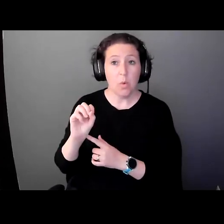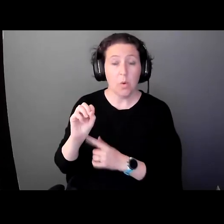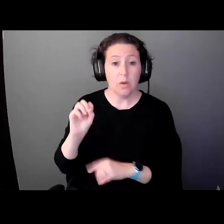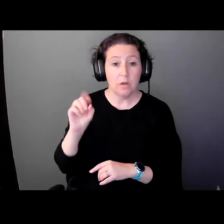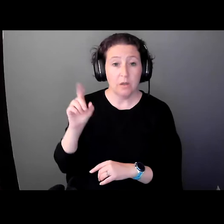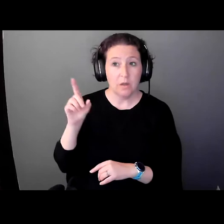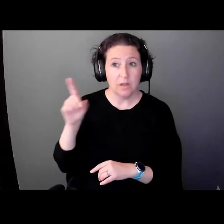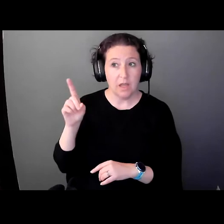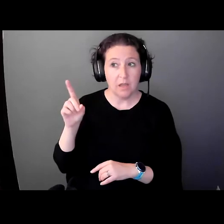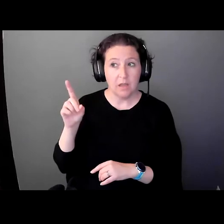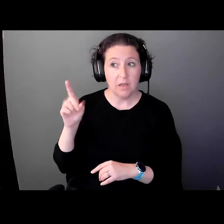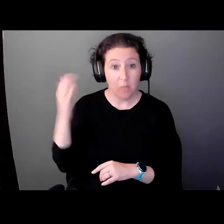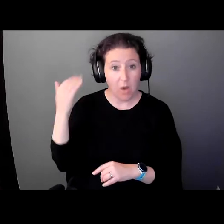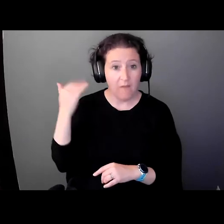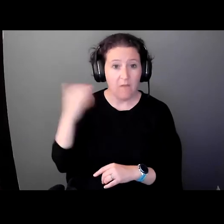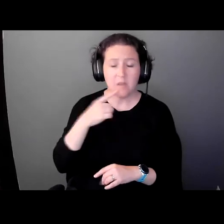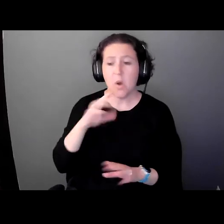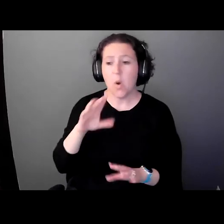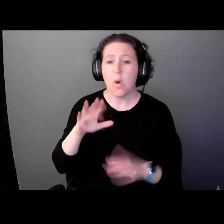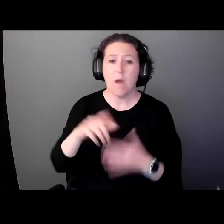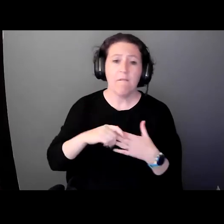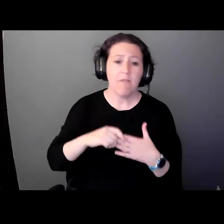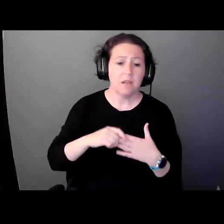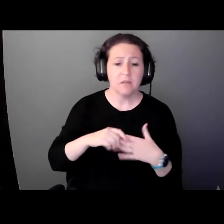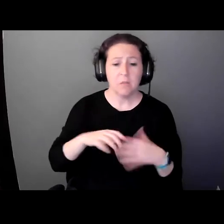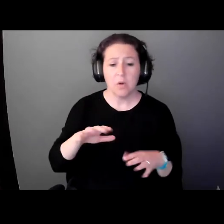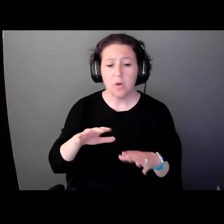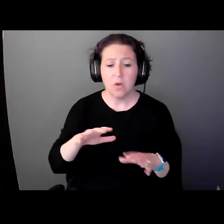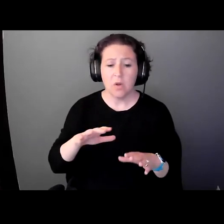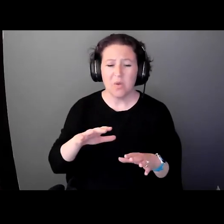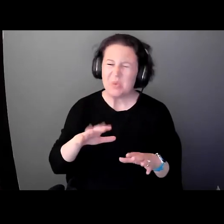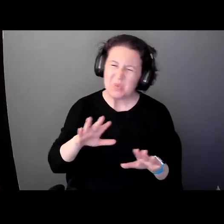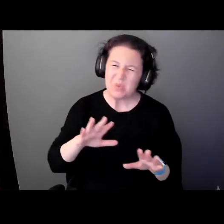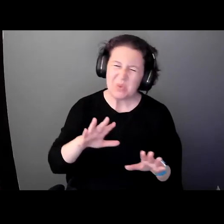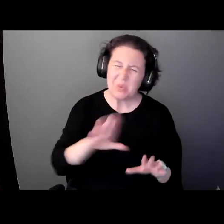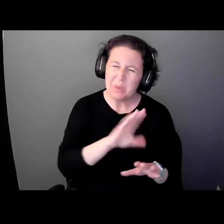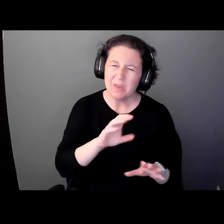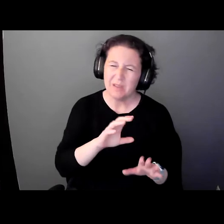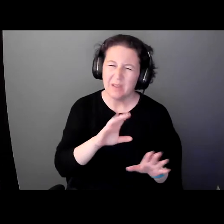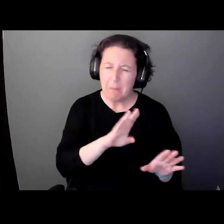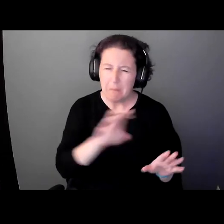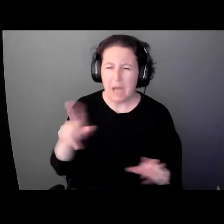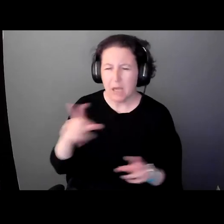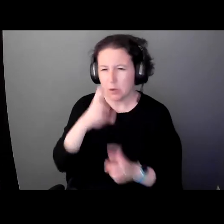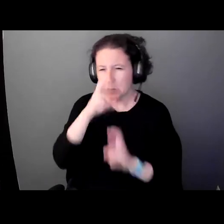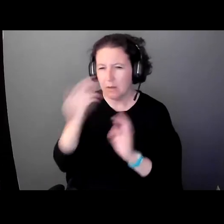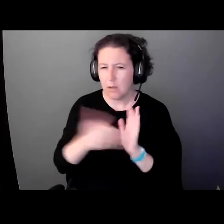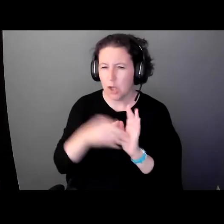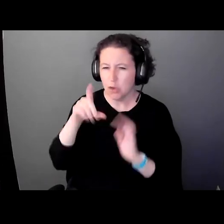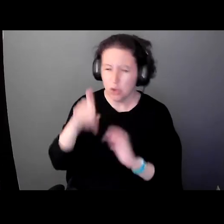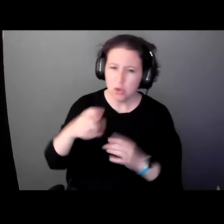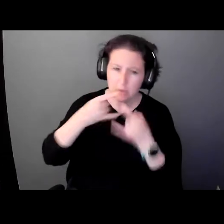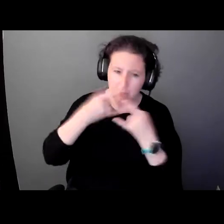their relaxed recommendations. CDC has not moved in that direction yet. If you are not fully